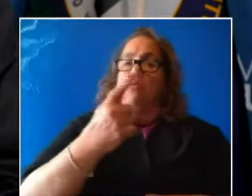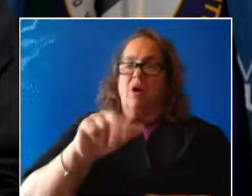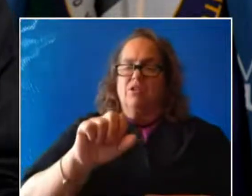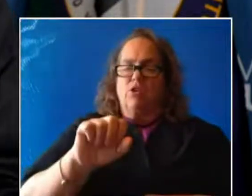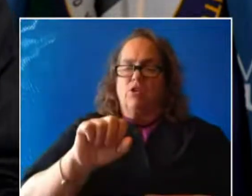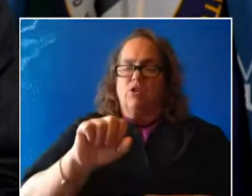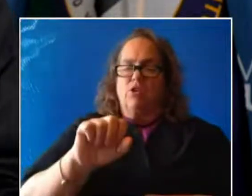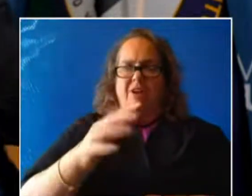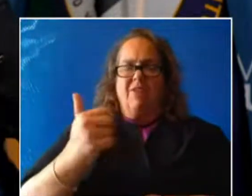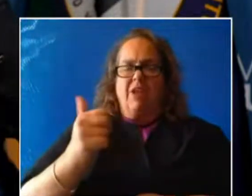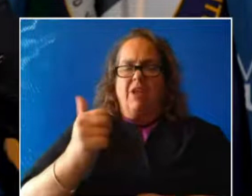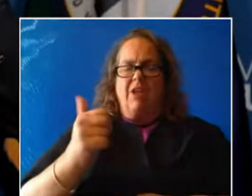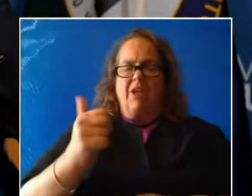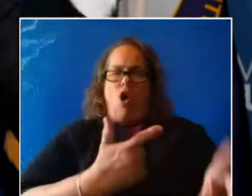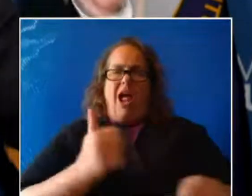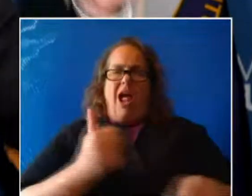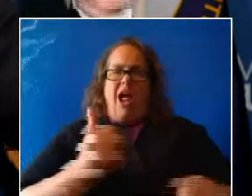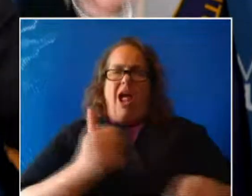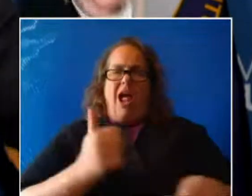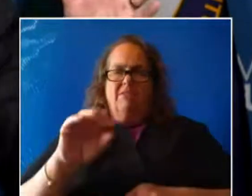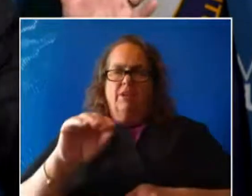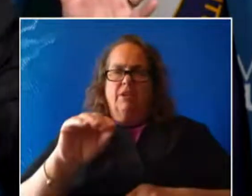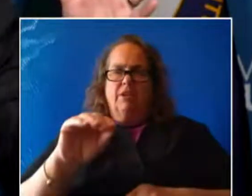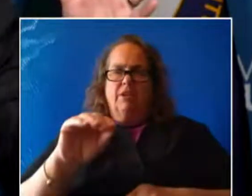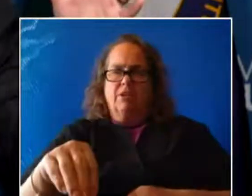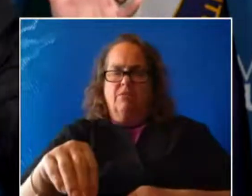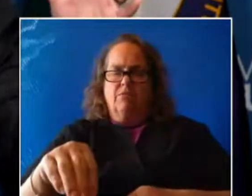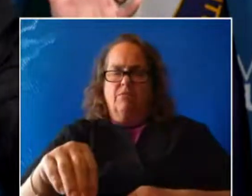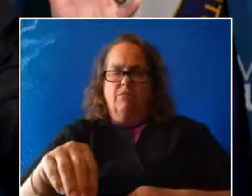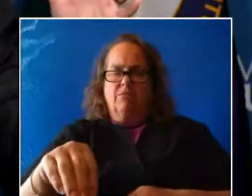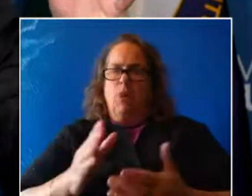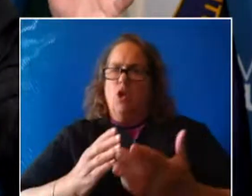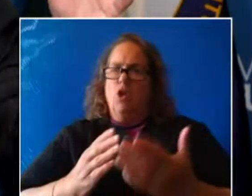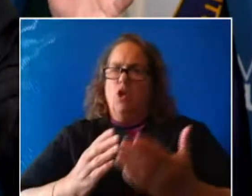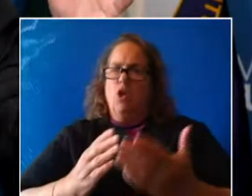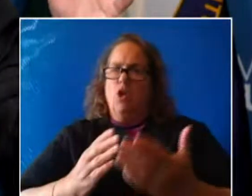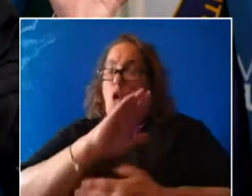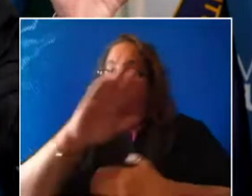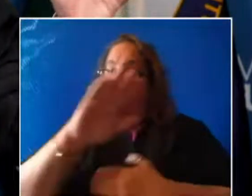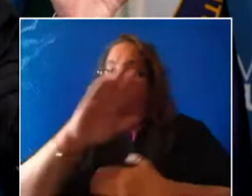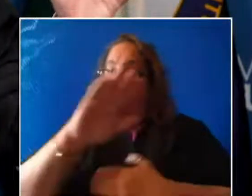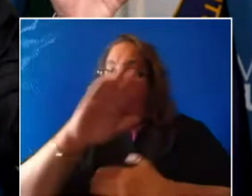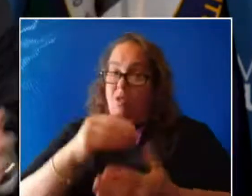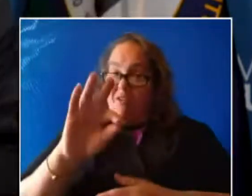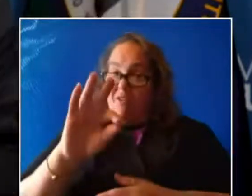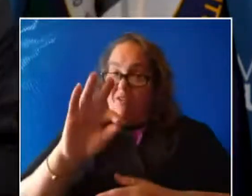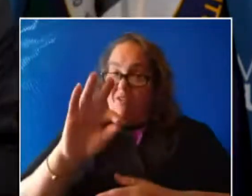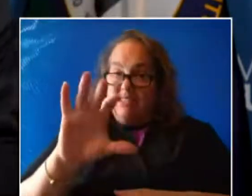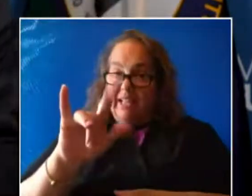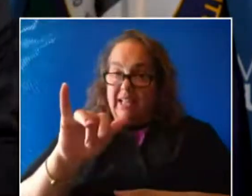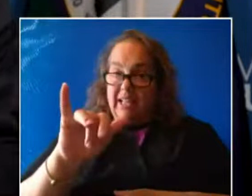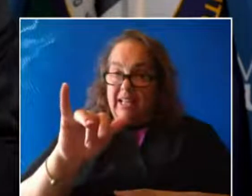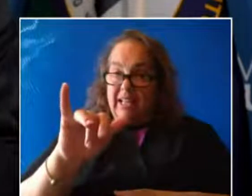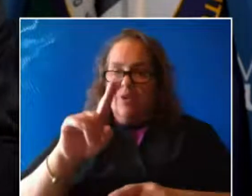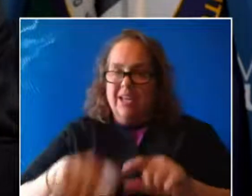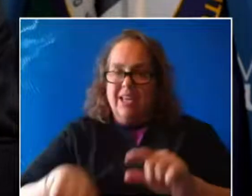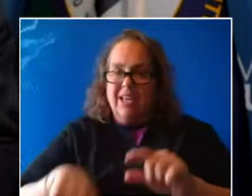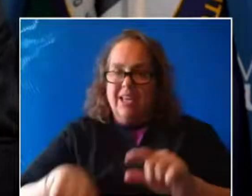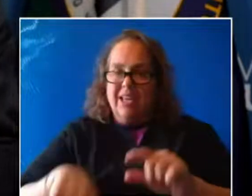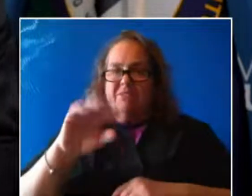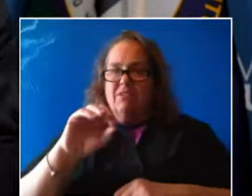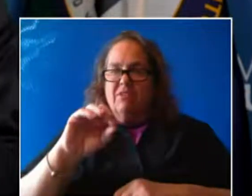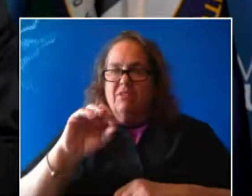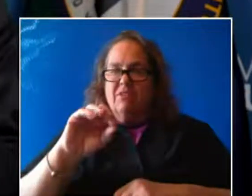50, and that has to be throughout the entire facility. You can't take 50% of an entire facility and put them all in the lower part